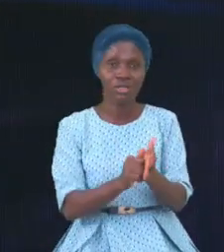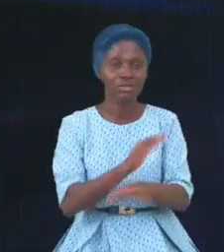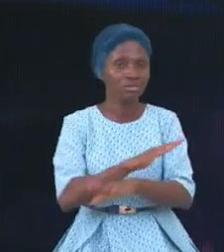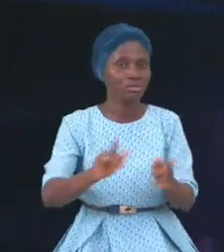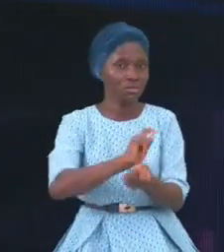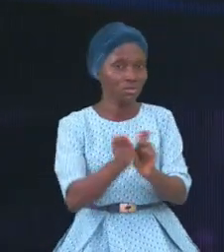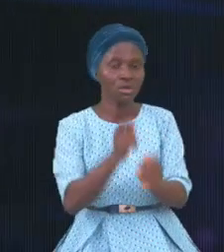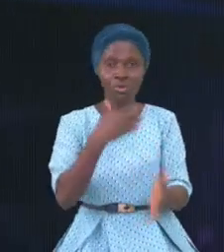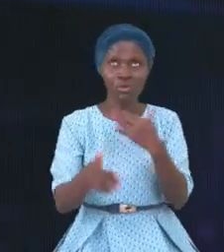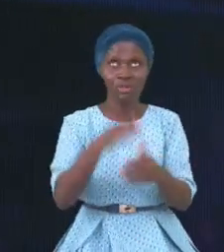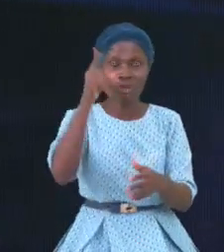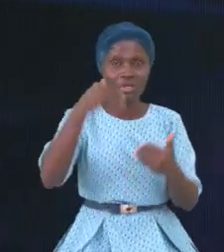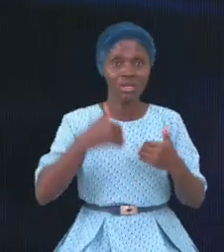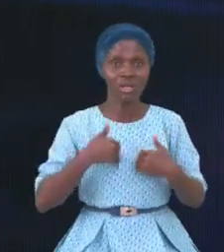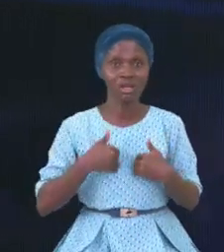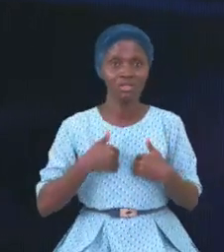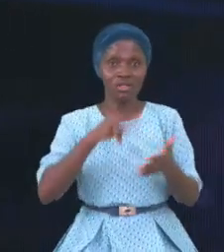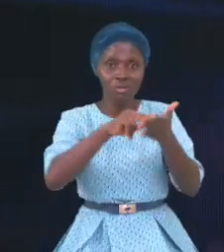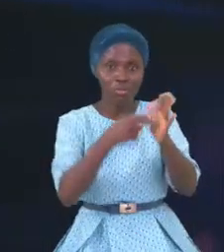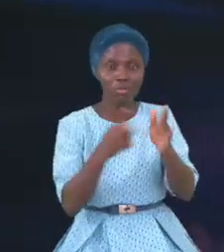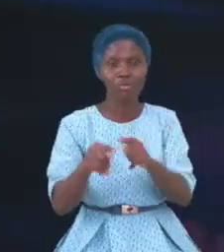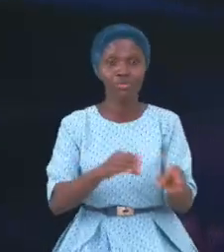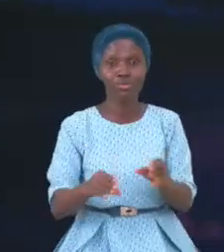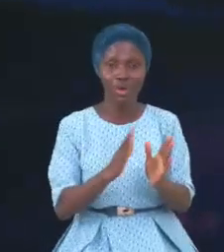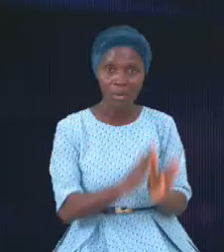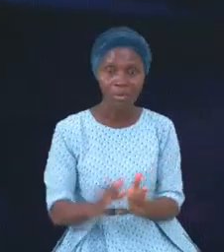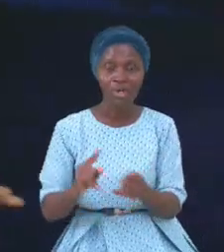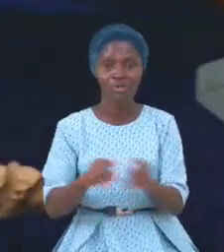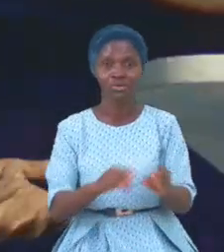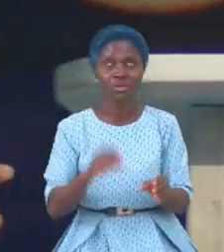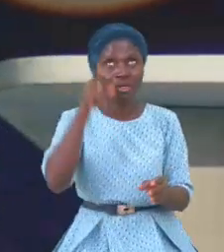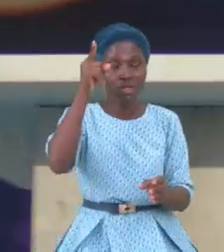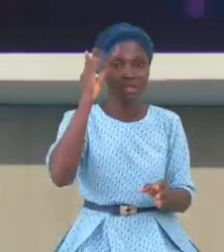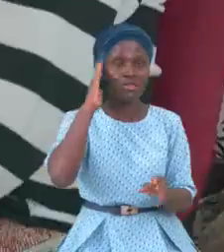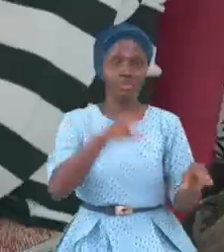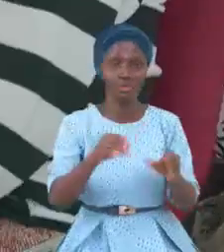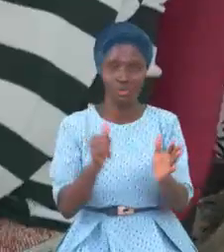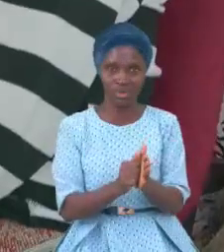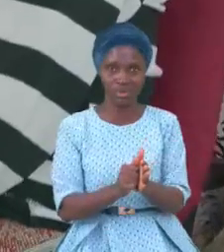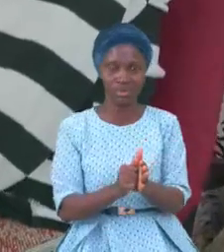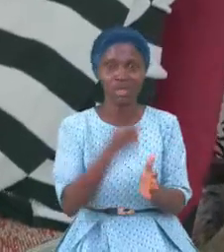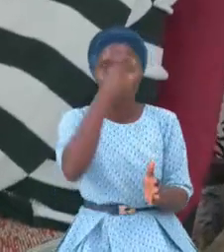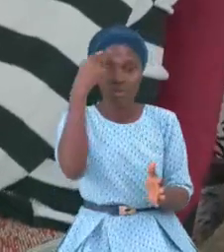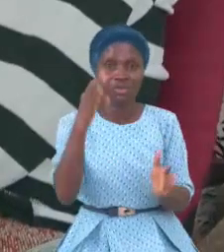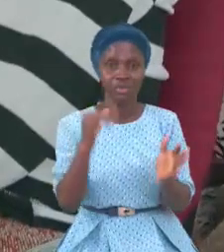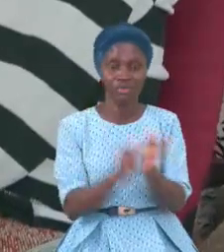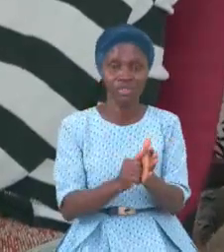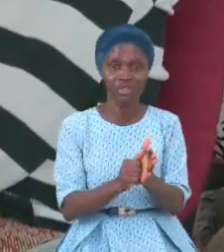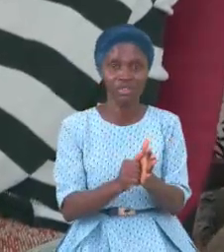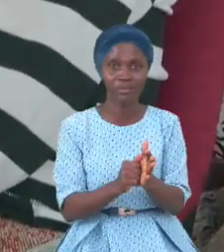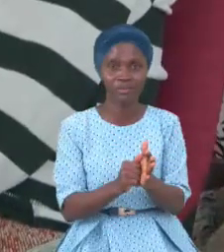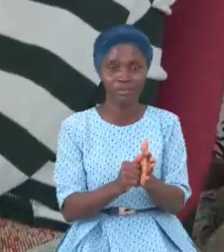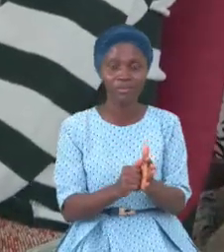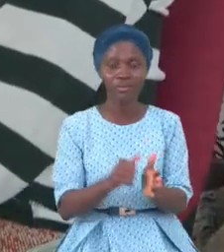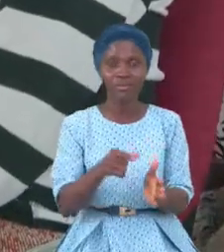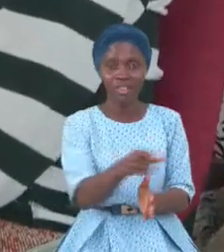to do and promised to do and planned to do is going to do that. Because of that, they wanted to choose a captain so that they can